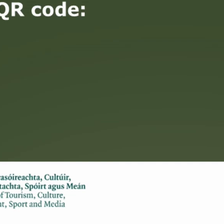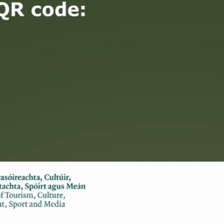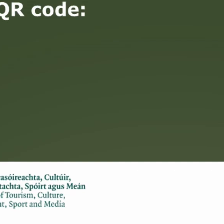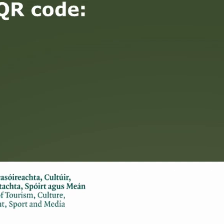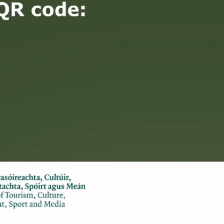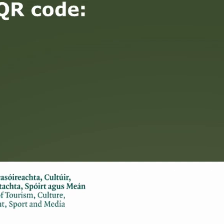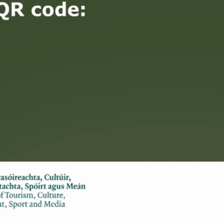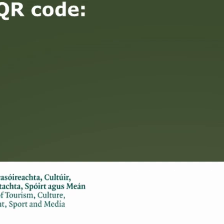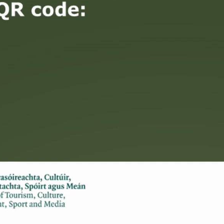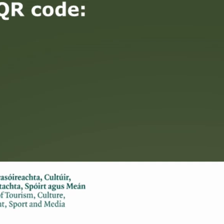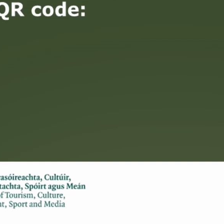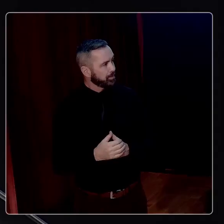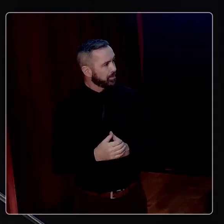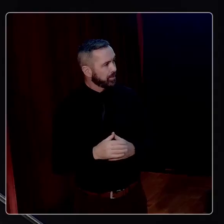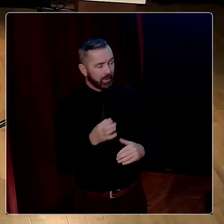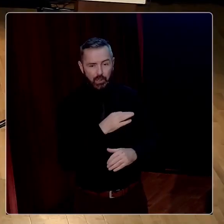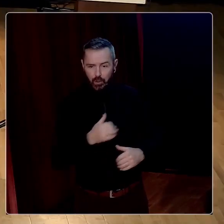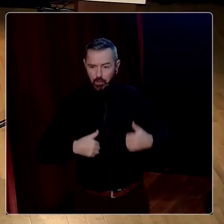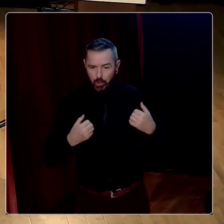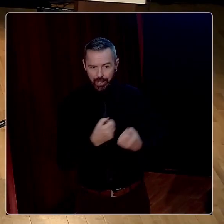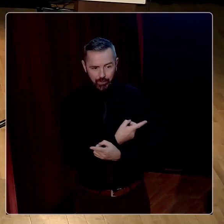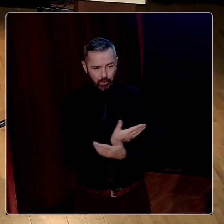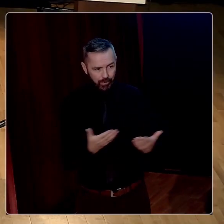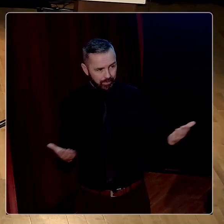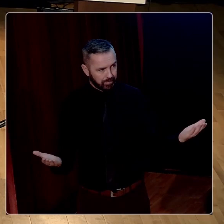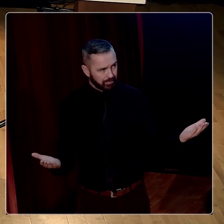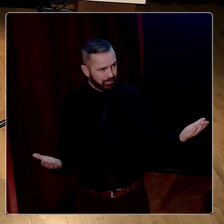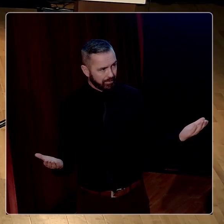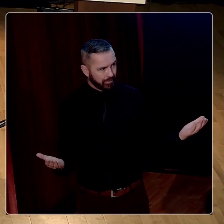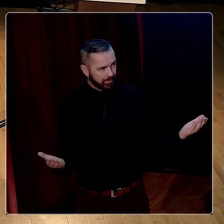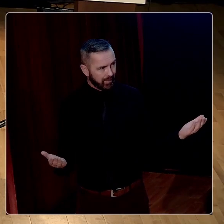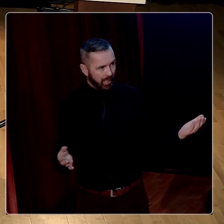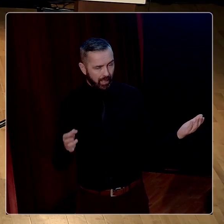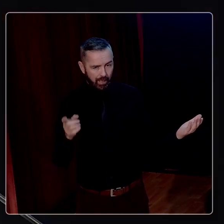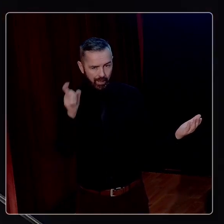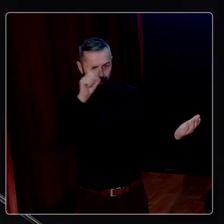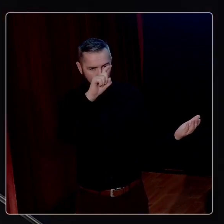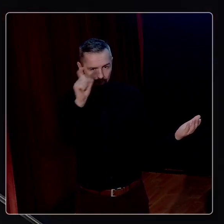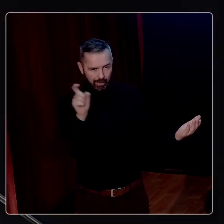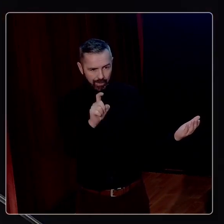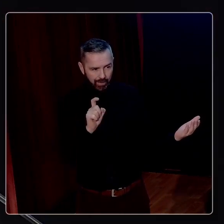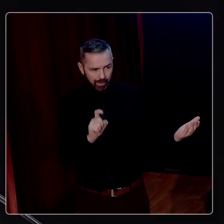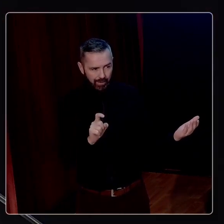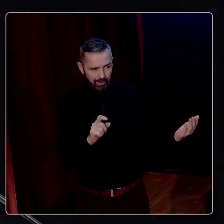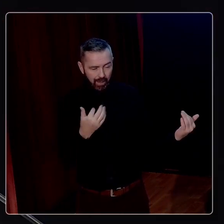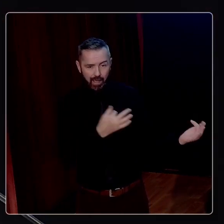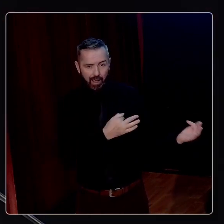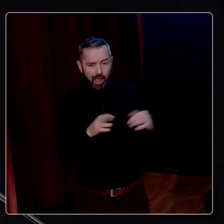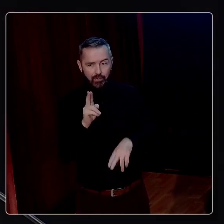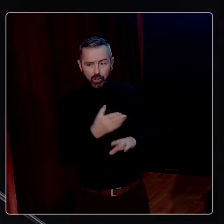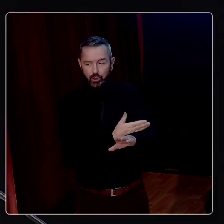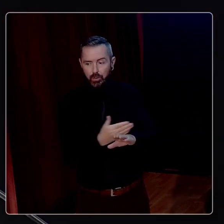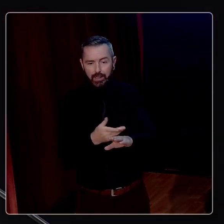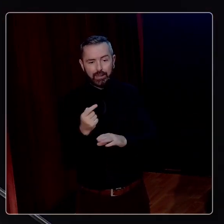the 1920s. Morning, everyone. The question mark after A New Beginning is